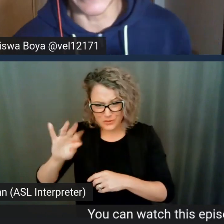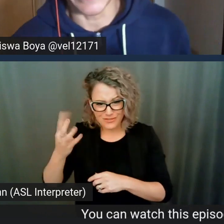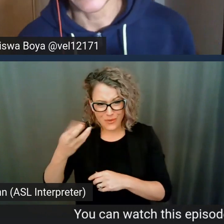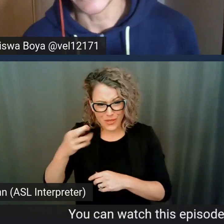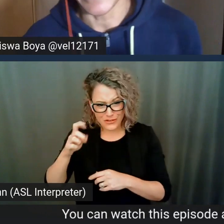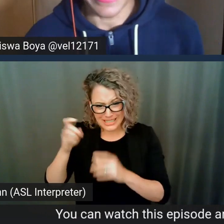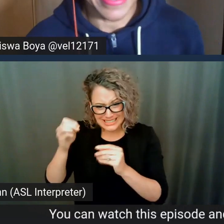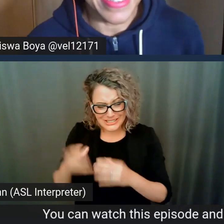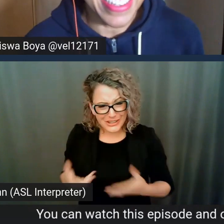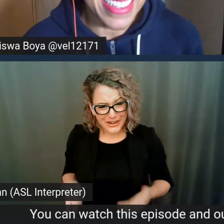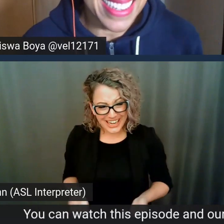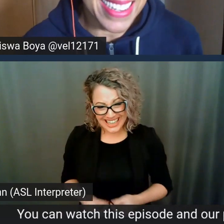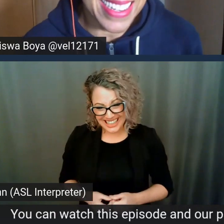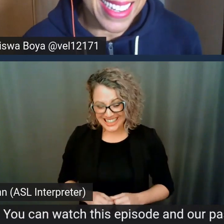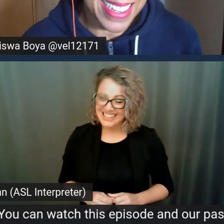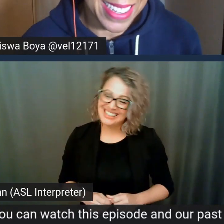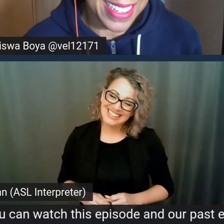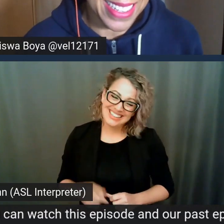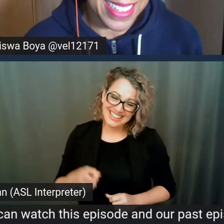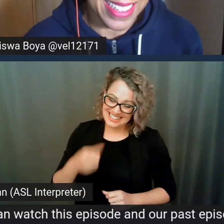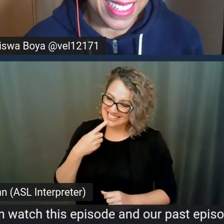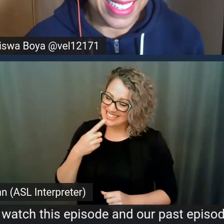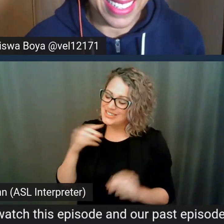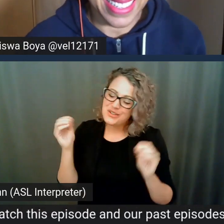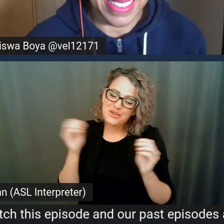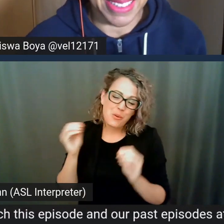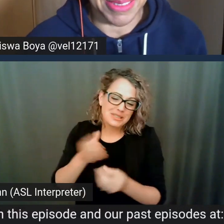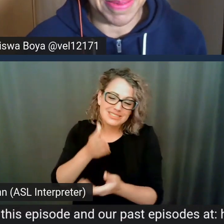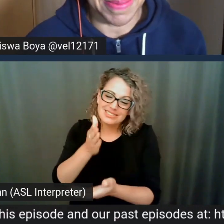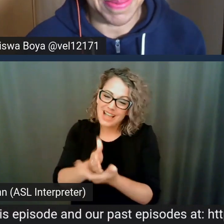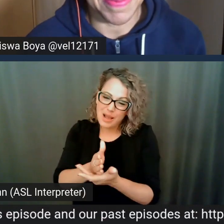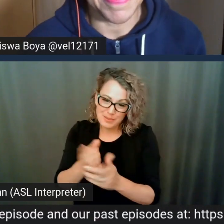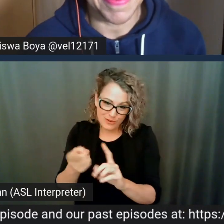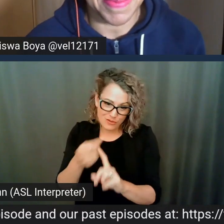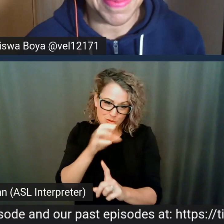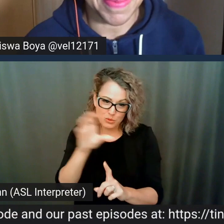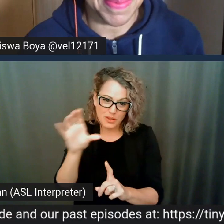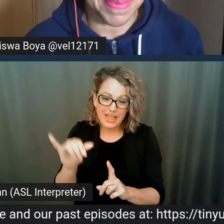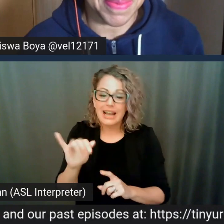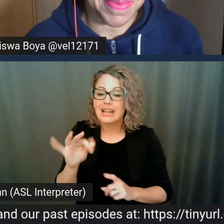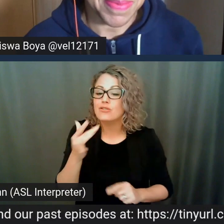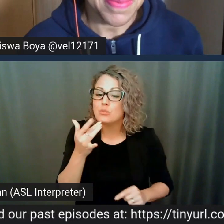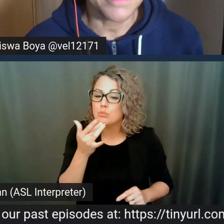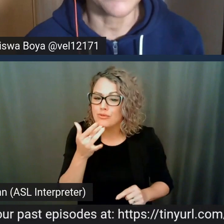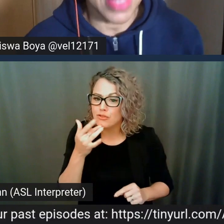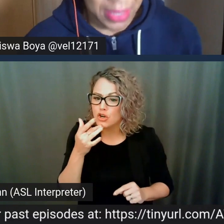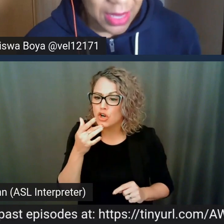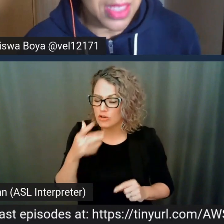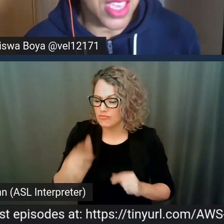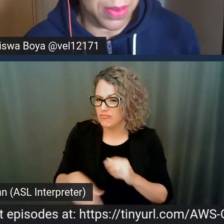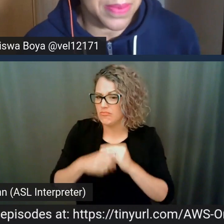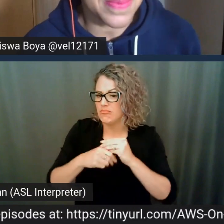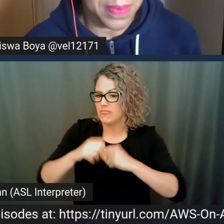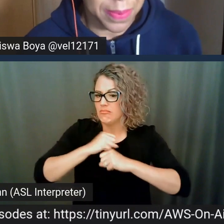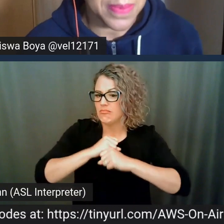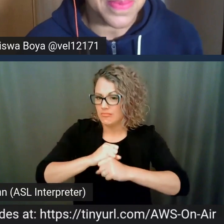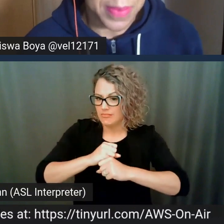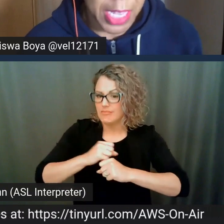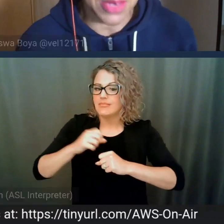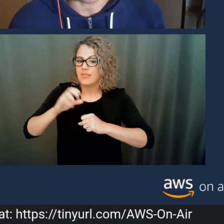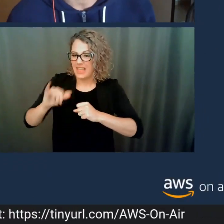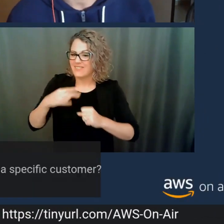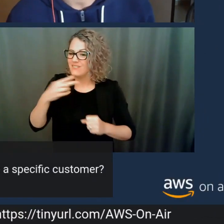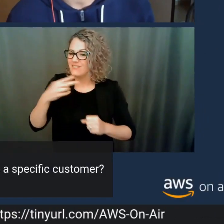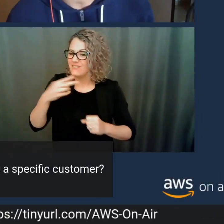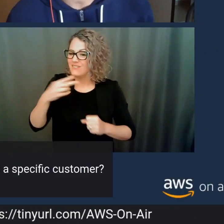And nobody's stopping you from still doing that. But if you want that additional layer of security, Voice ID is Yeah. there.